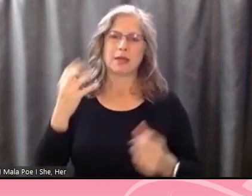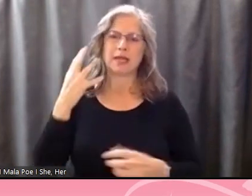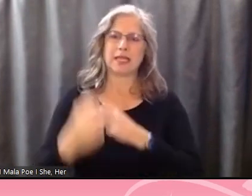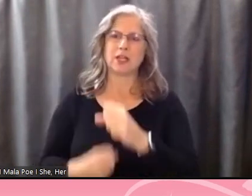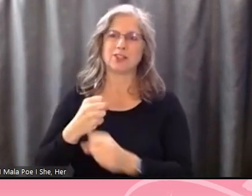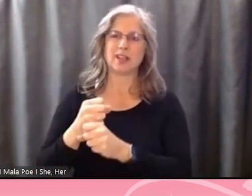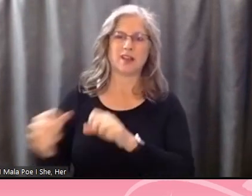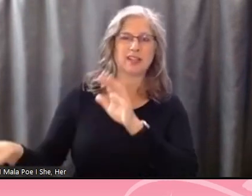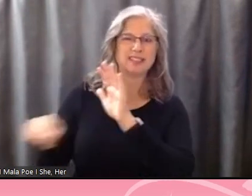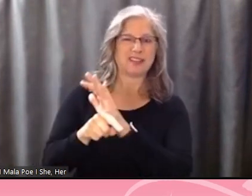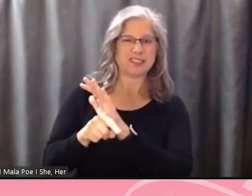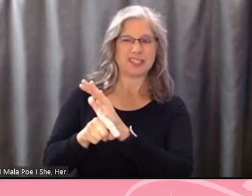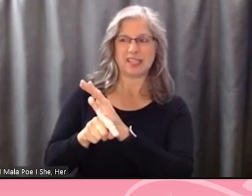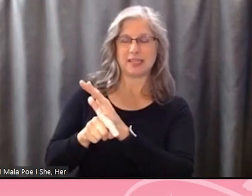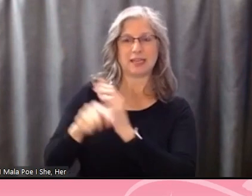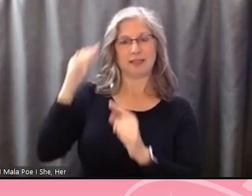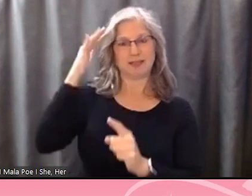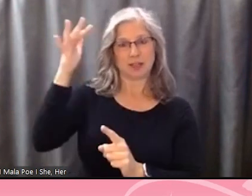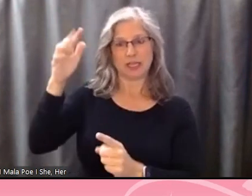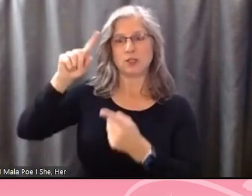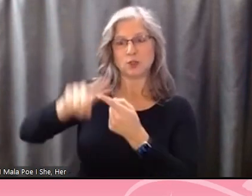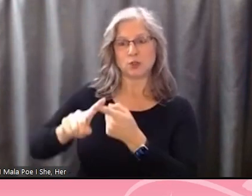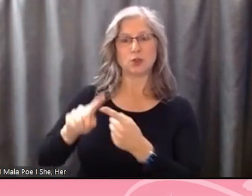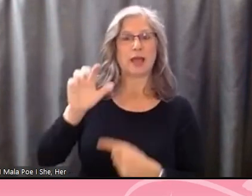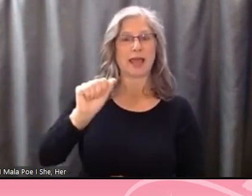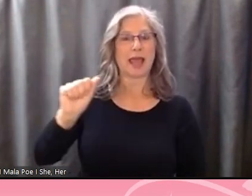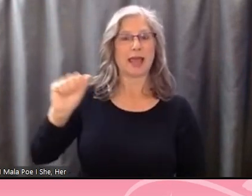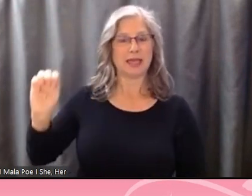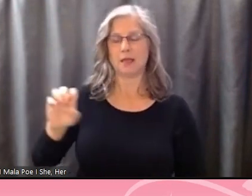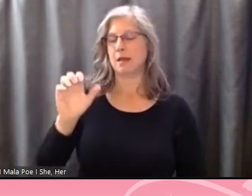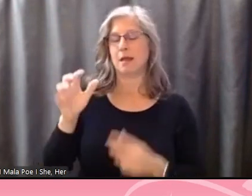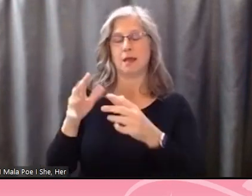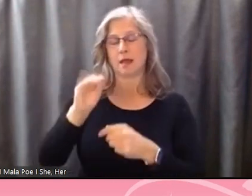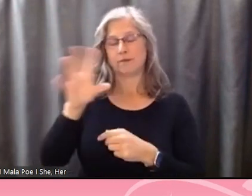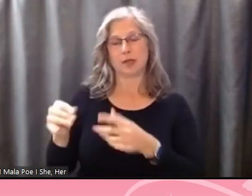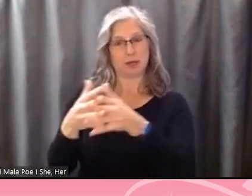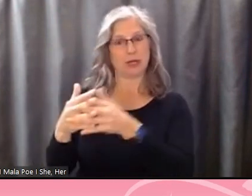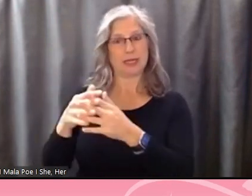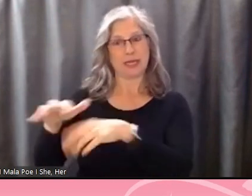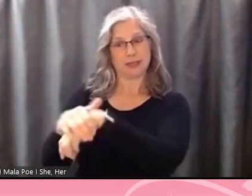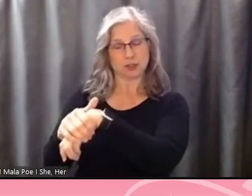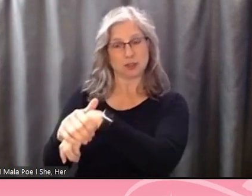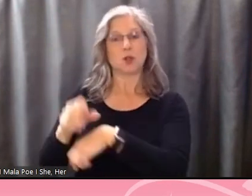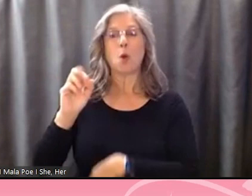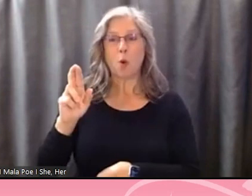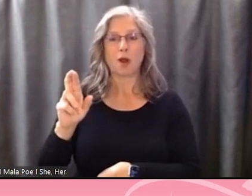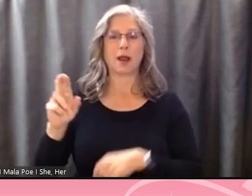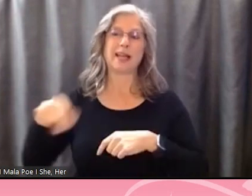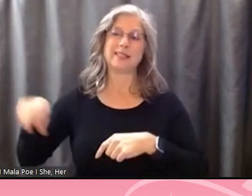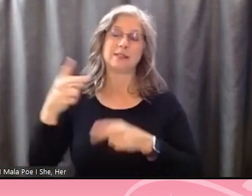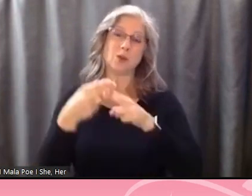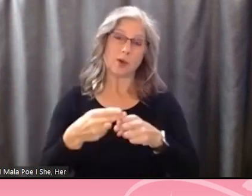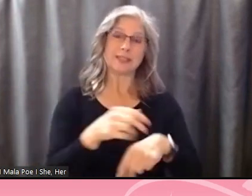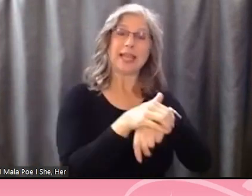deficit theories with respect to African American English, or as it's also known, English.